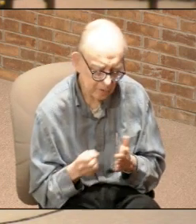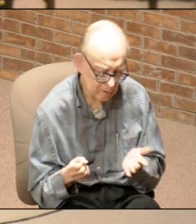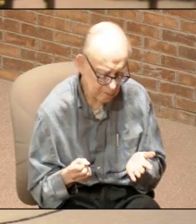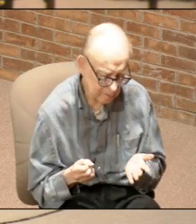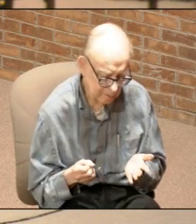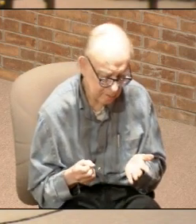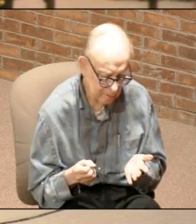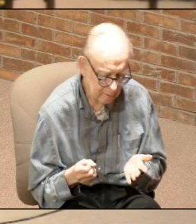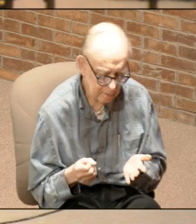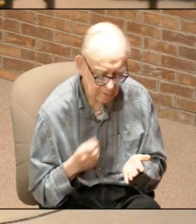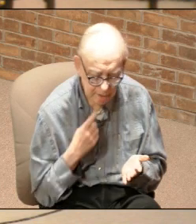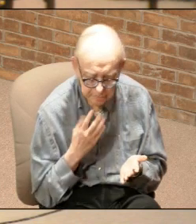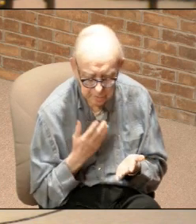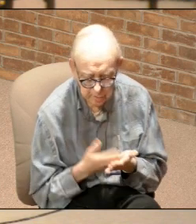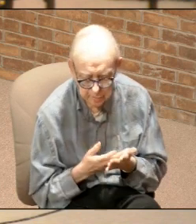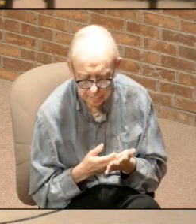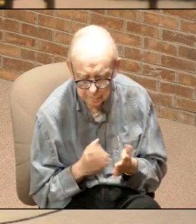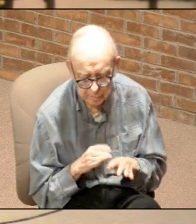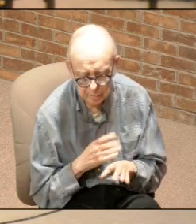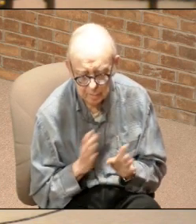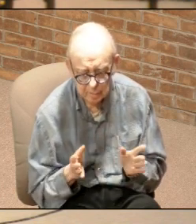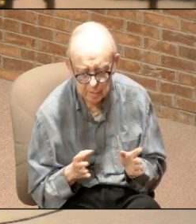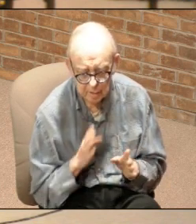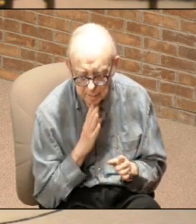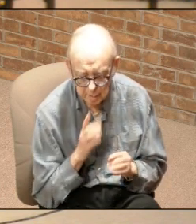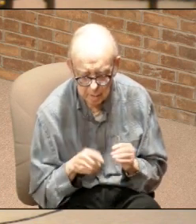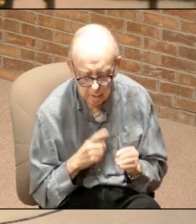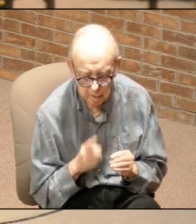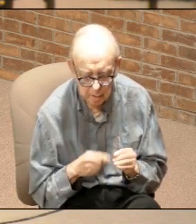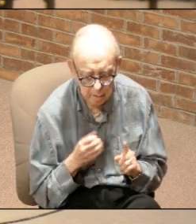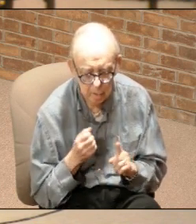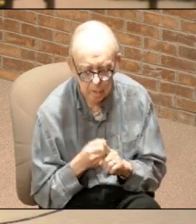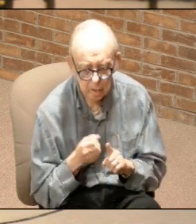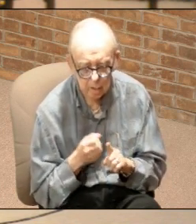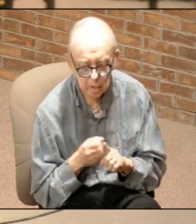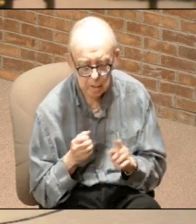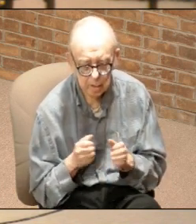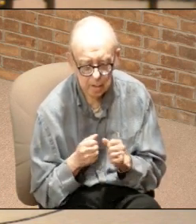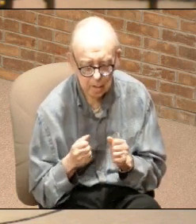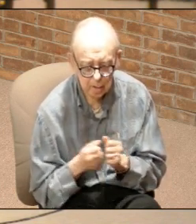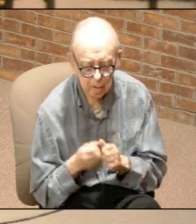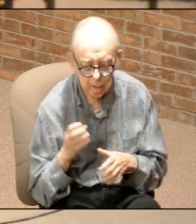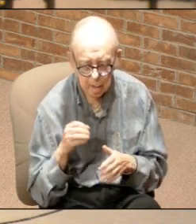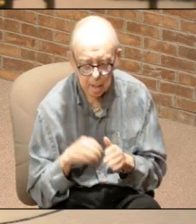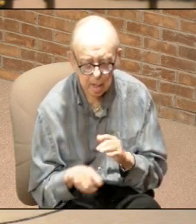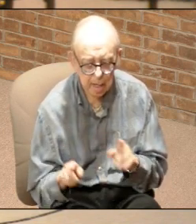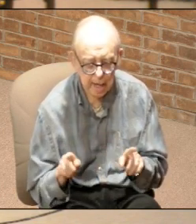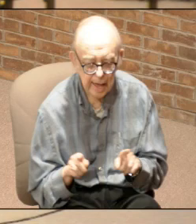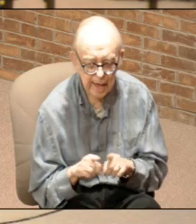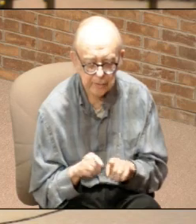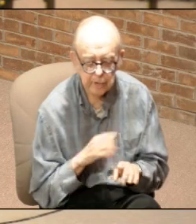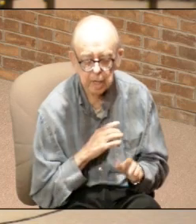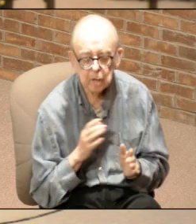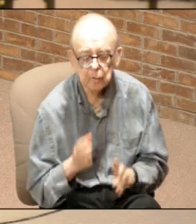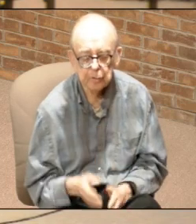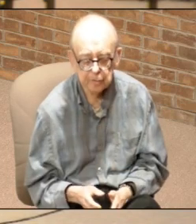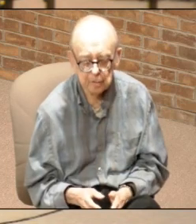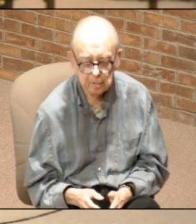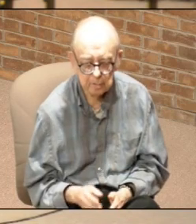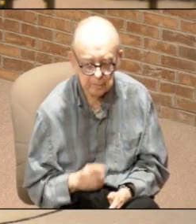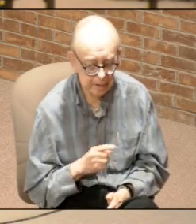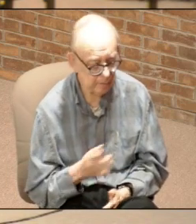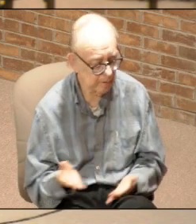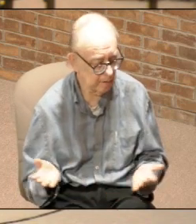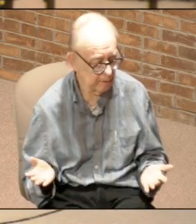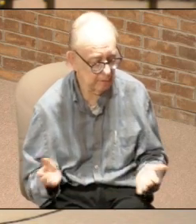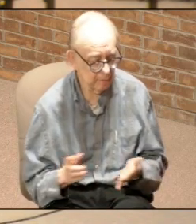you know this has got a good beat a slow beat or anything we're talking about rhythm that you get into as a christian there are